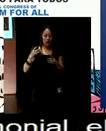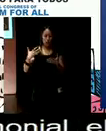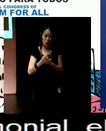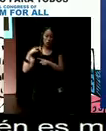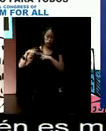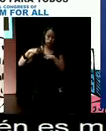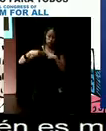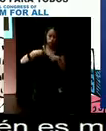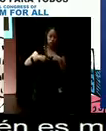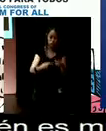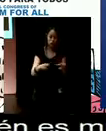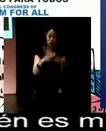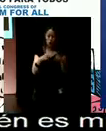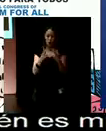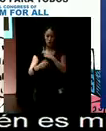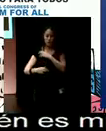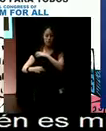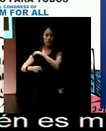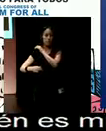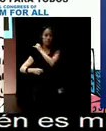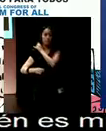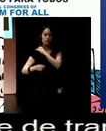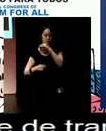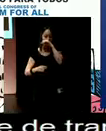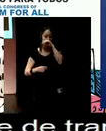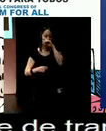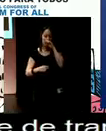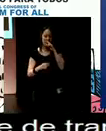a transforming social agent.